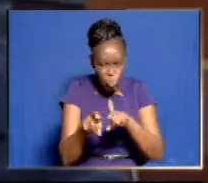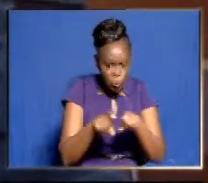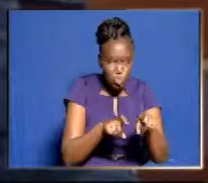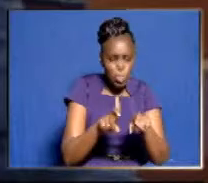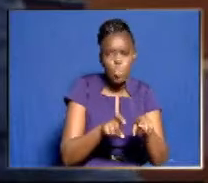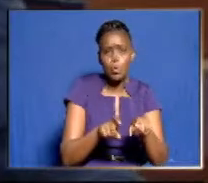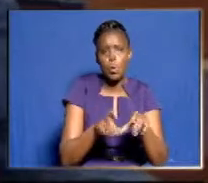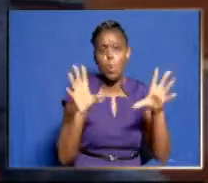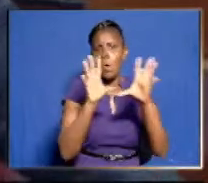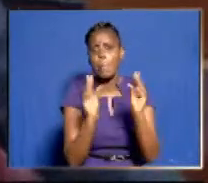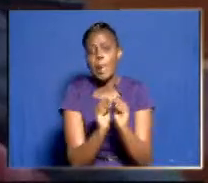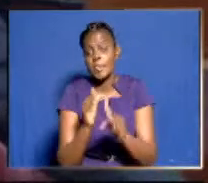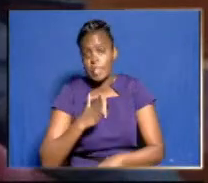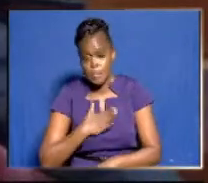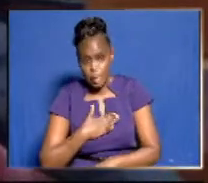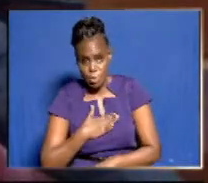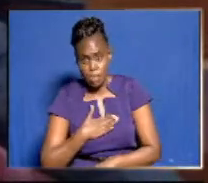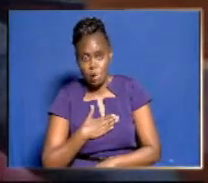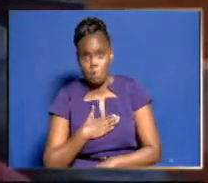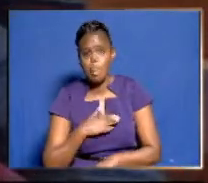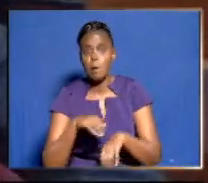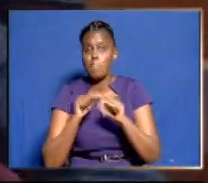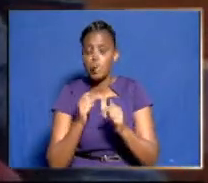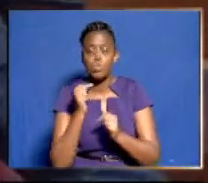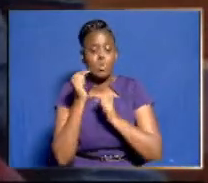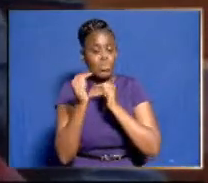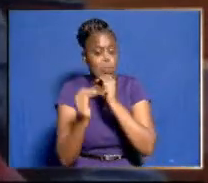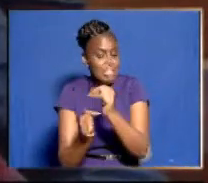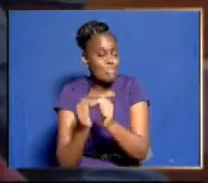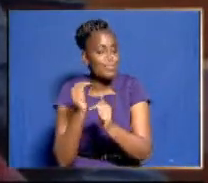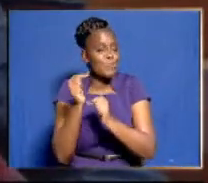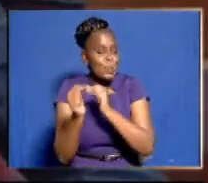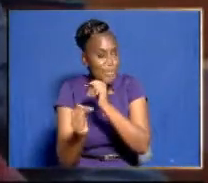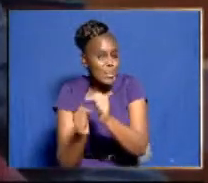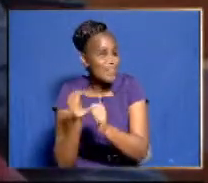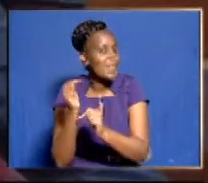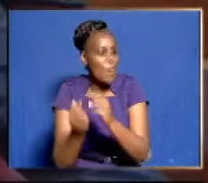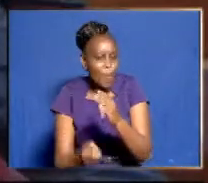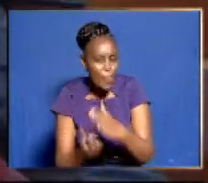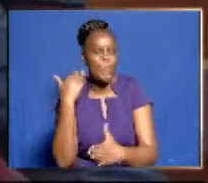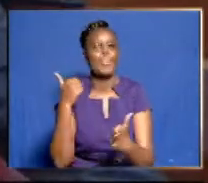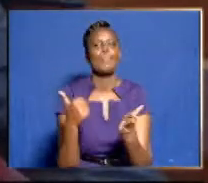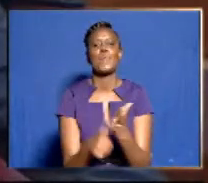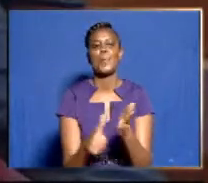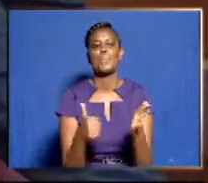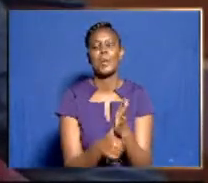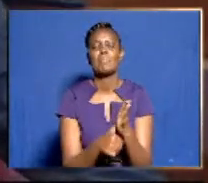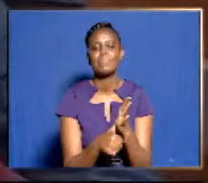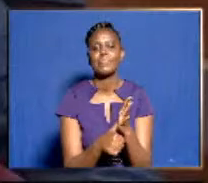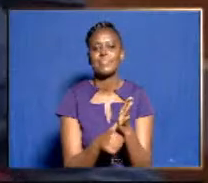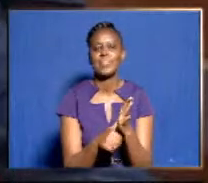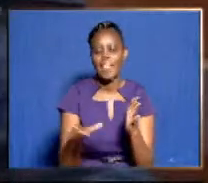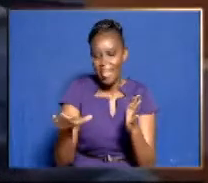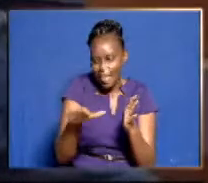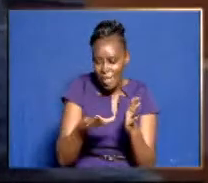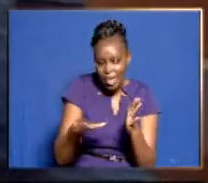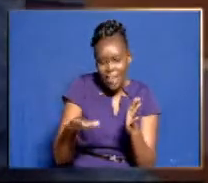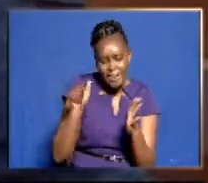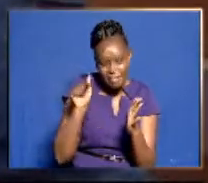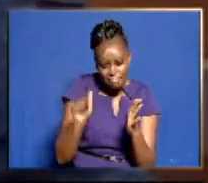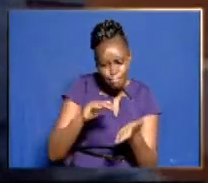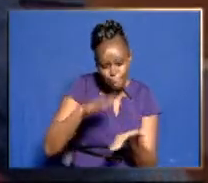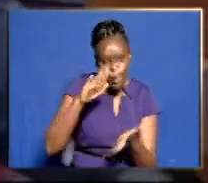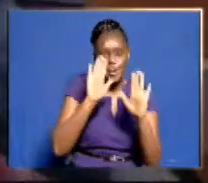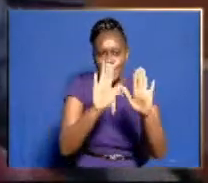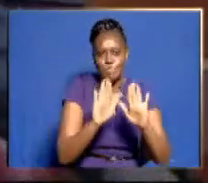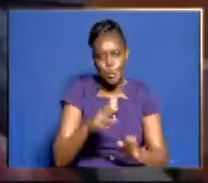side of the budget, we are likely to continue having a lot of problems. Mr. Speaker, the other area I want to focus more is the issue of policy. Mr.